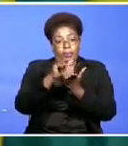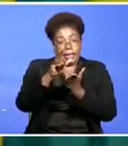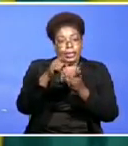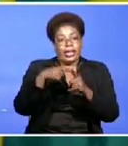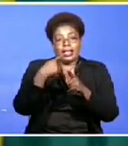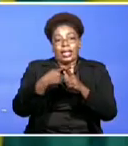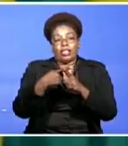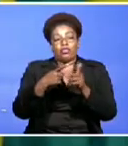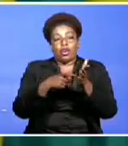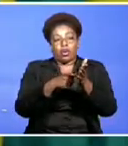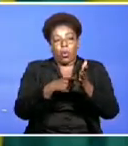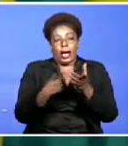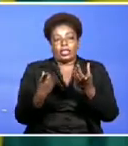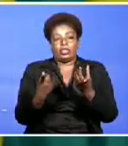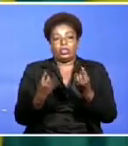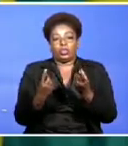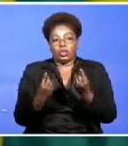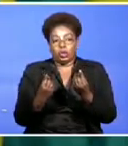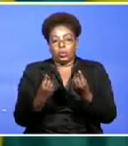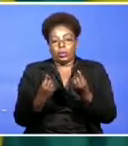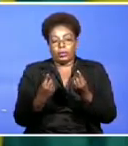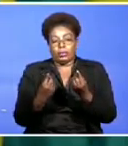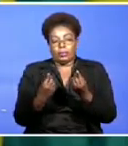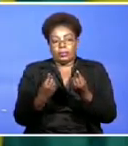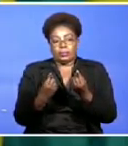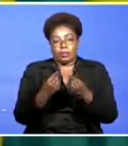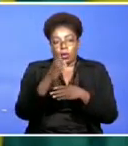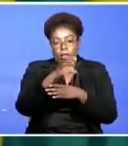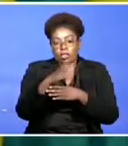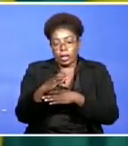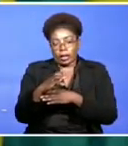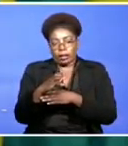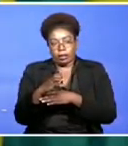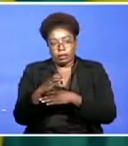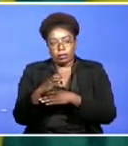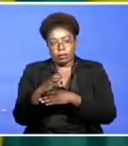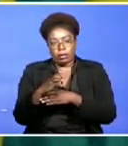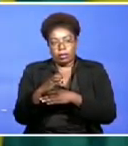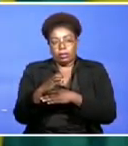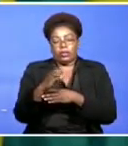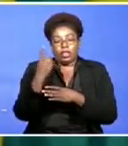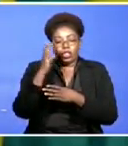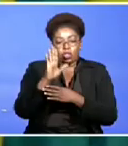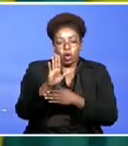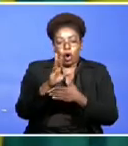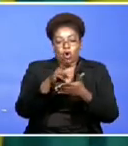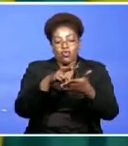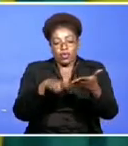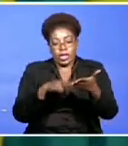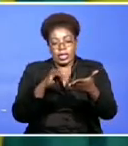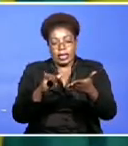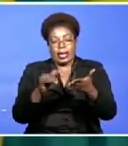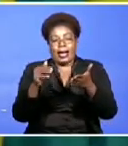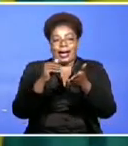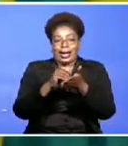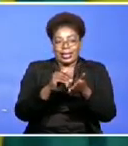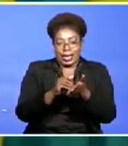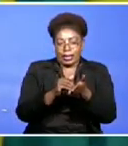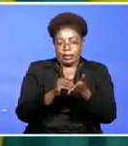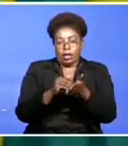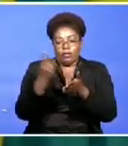to do the instrument portion of for your rating again in the multi-engine